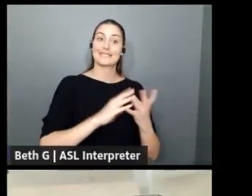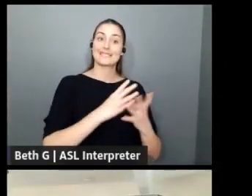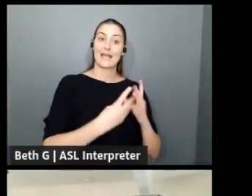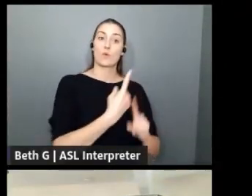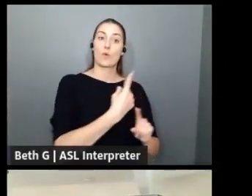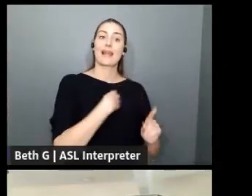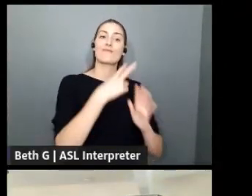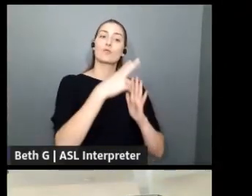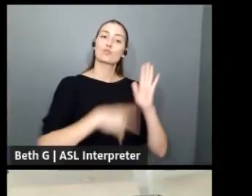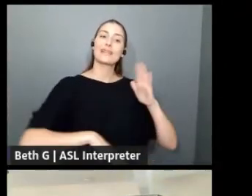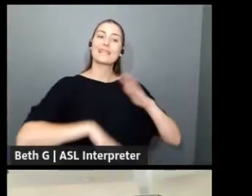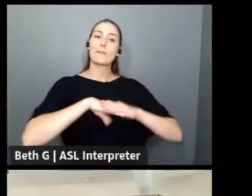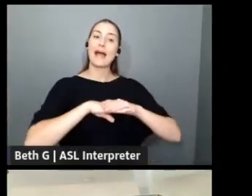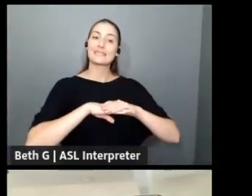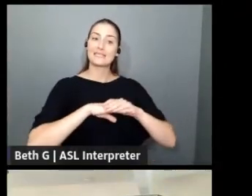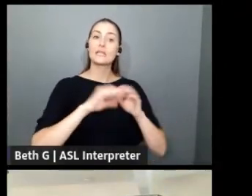10.